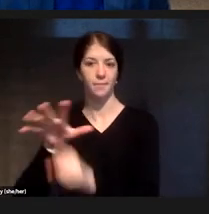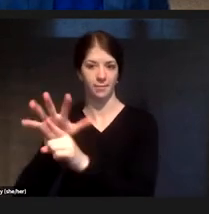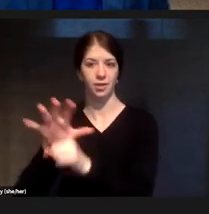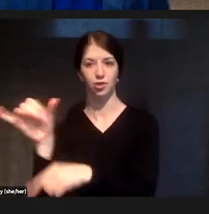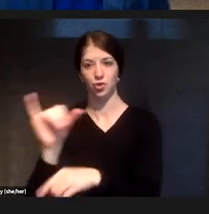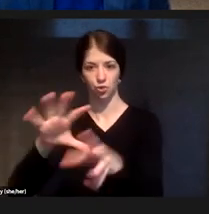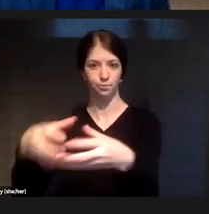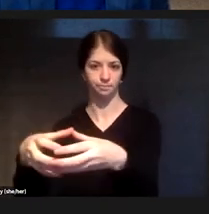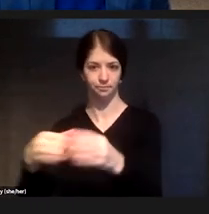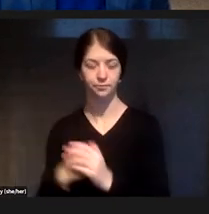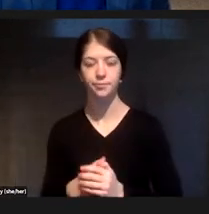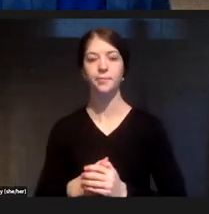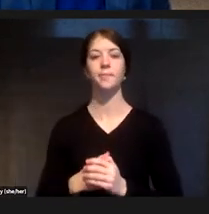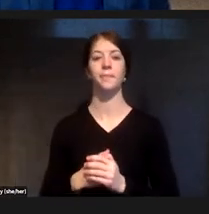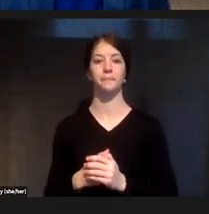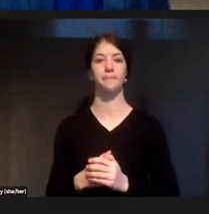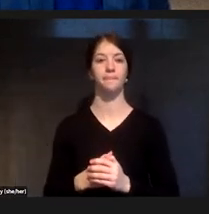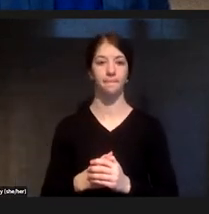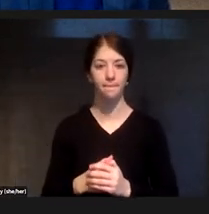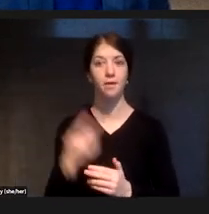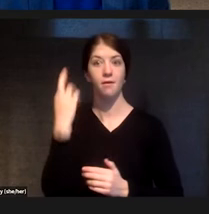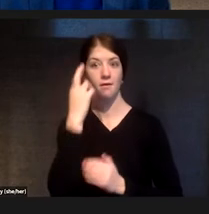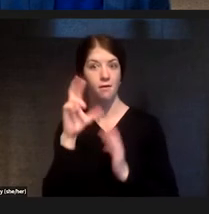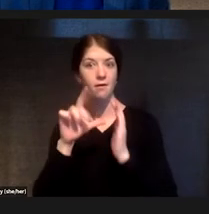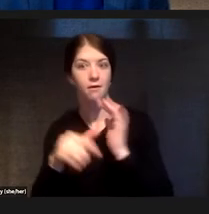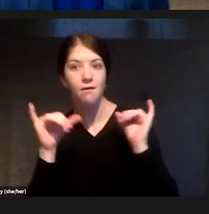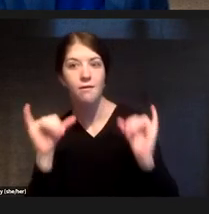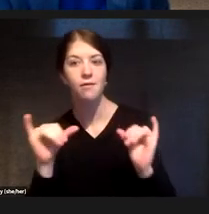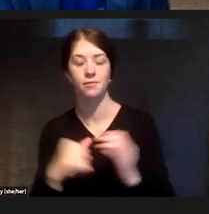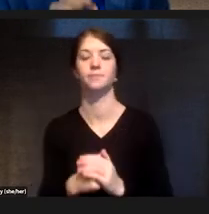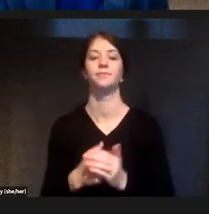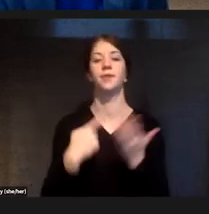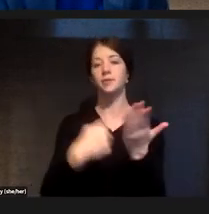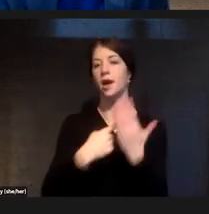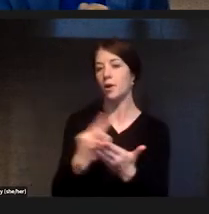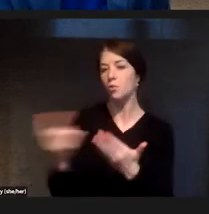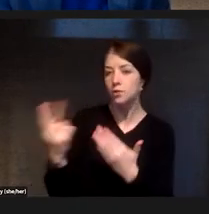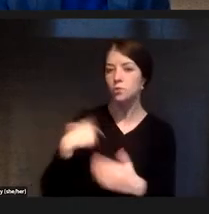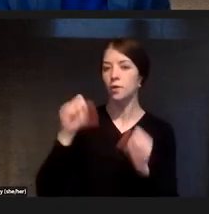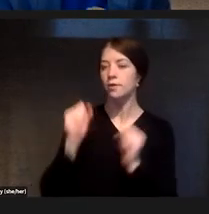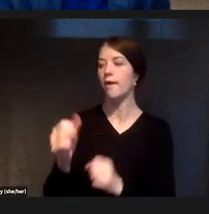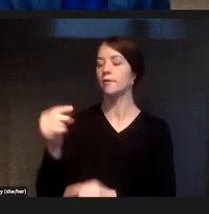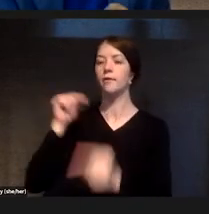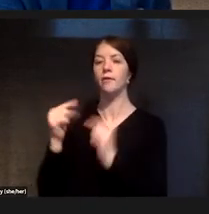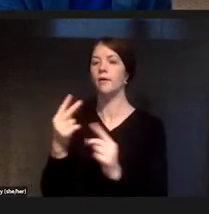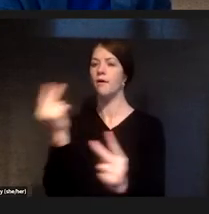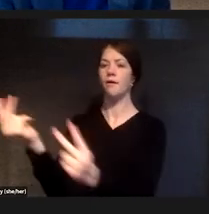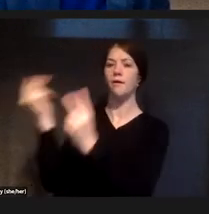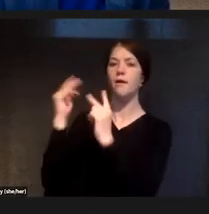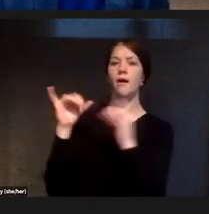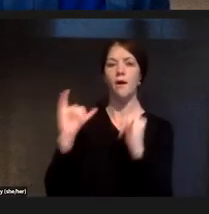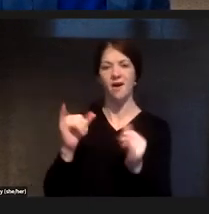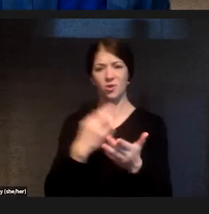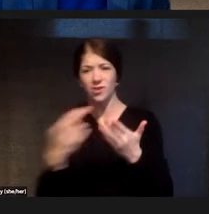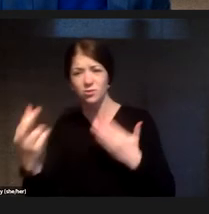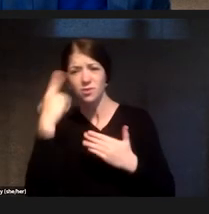when we talk about the resources, we can go back to the initial slide and see that when we look at how many resources were needed for equality and